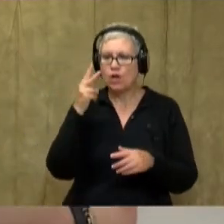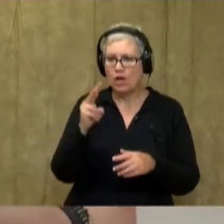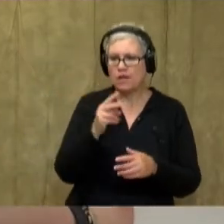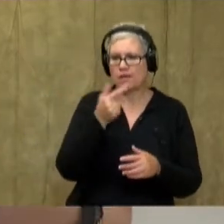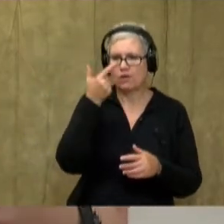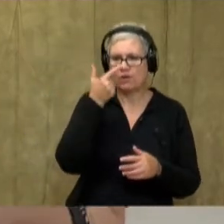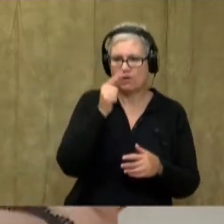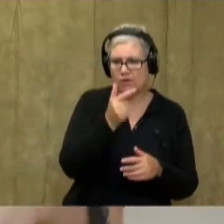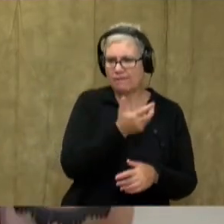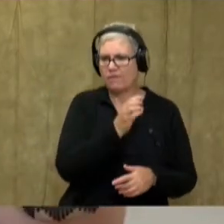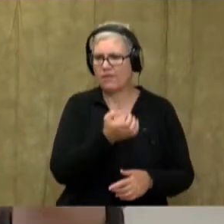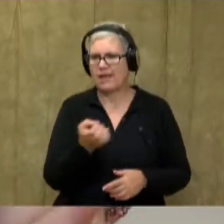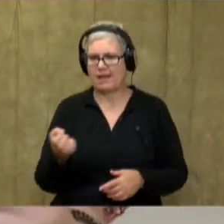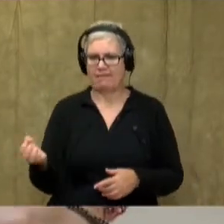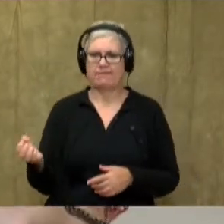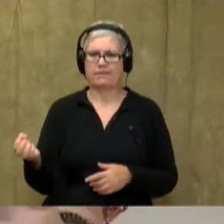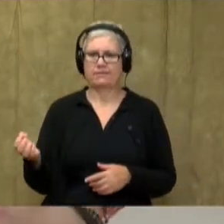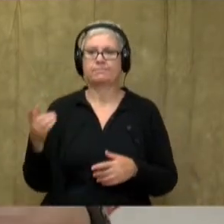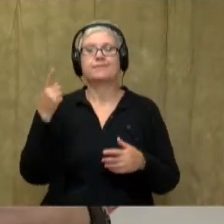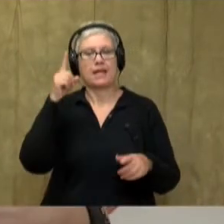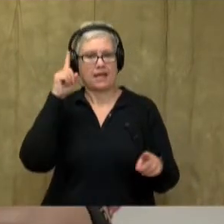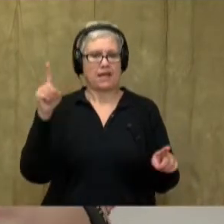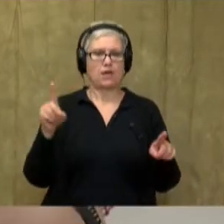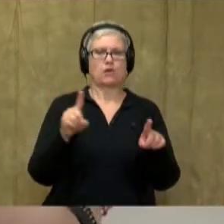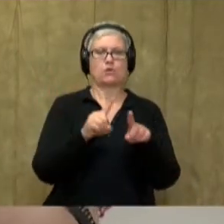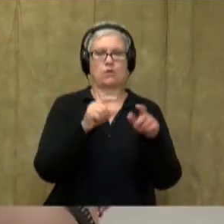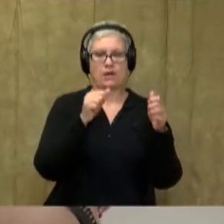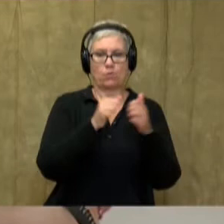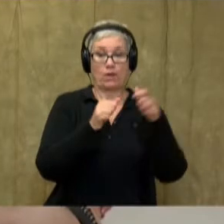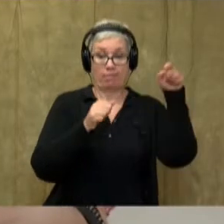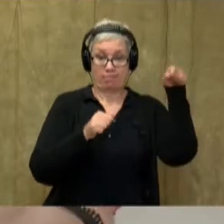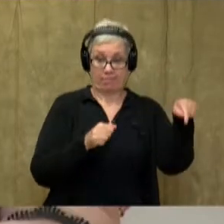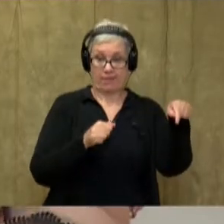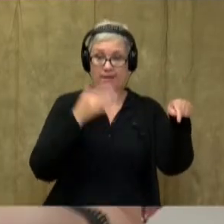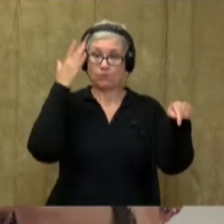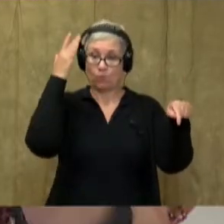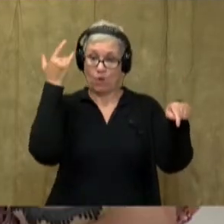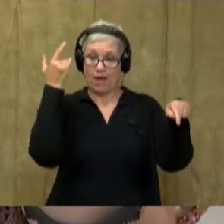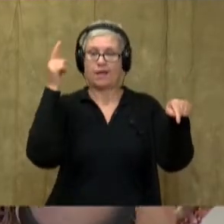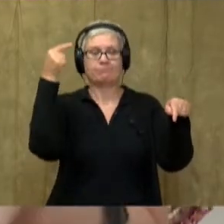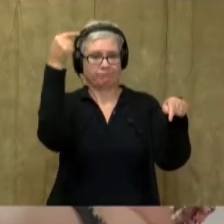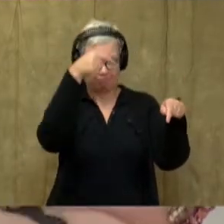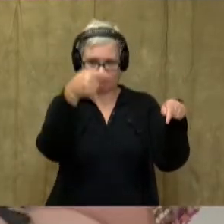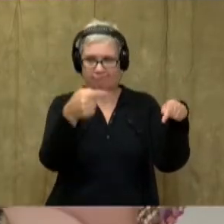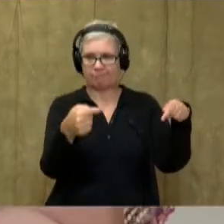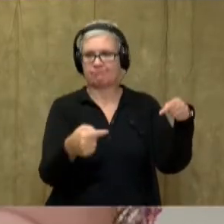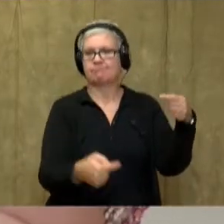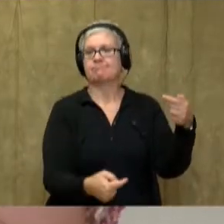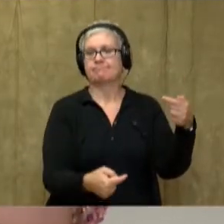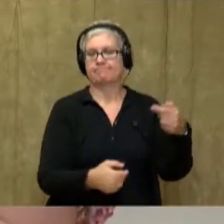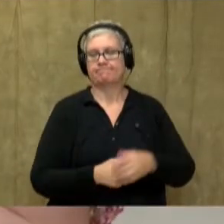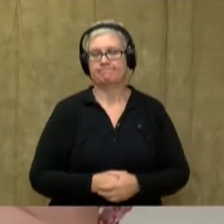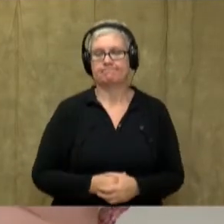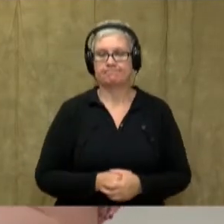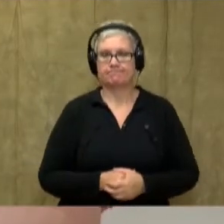and you're saying, well, I agree with this because of this. So, important life skill.